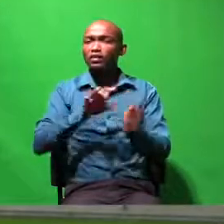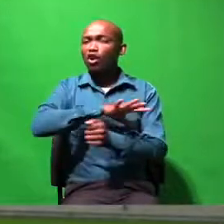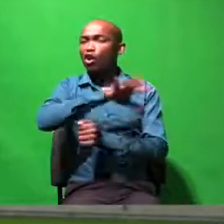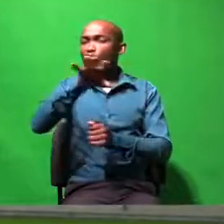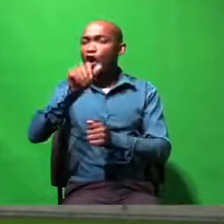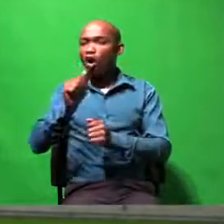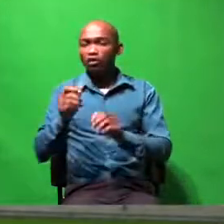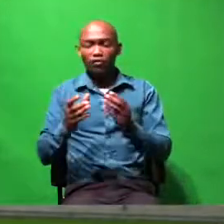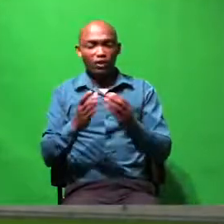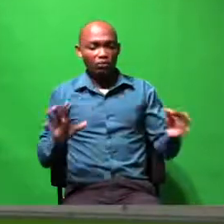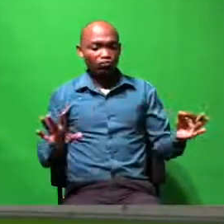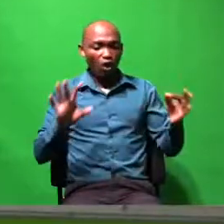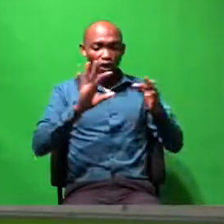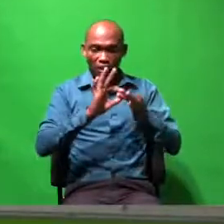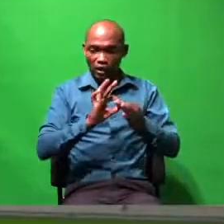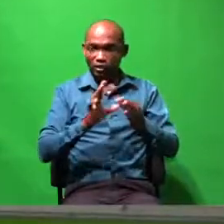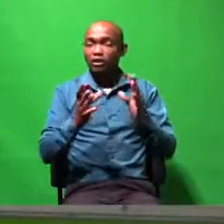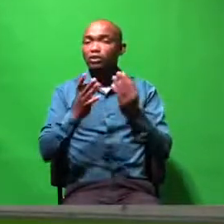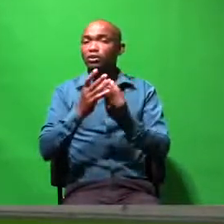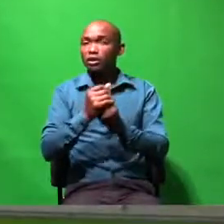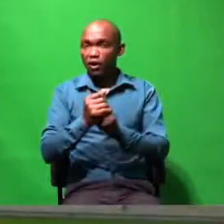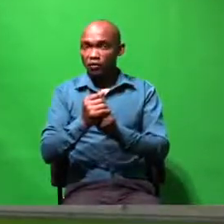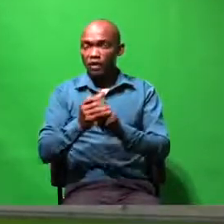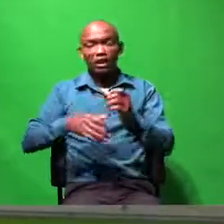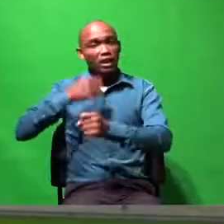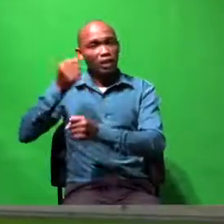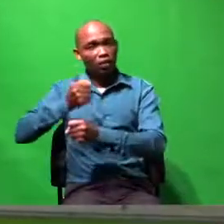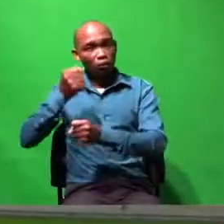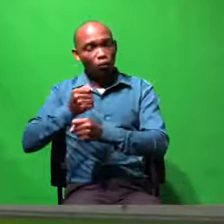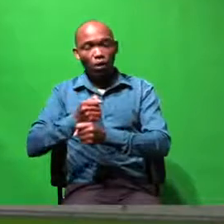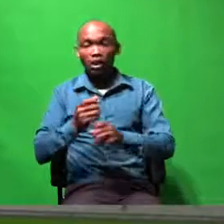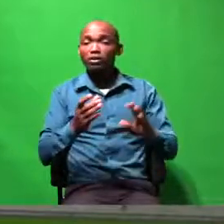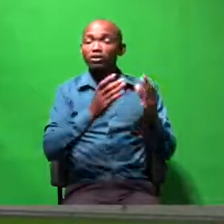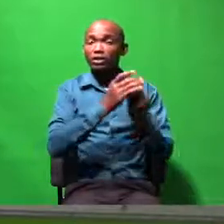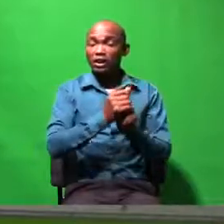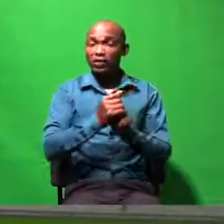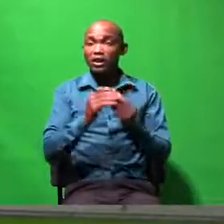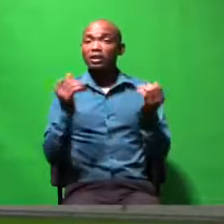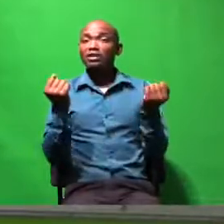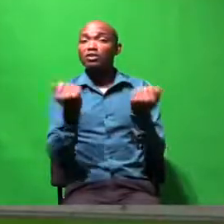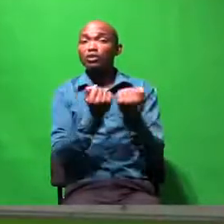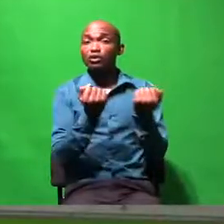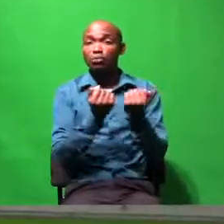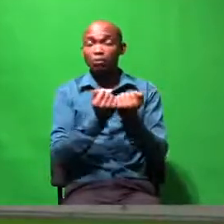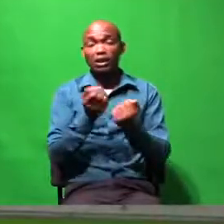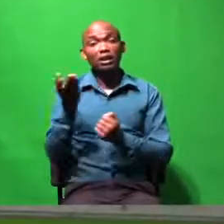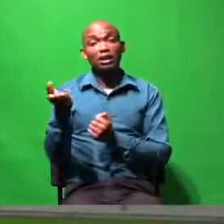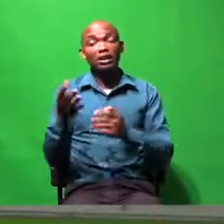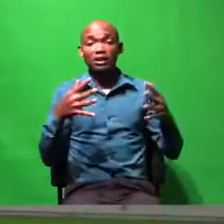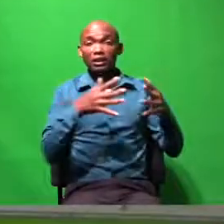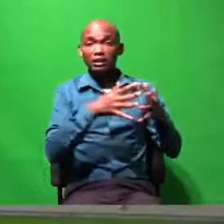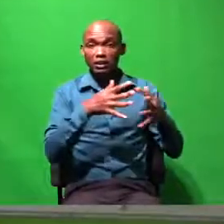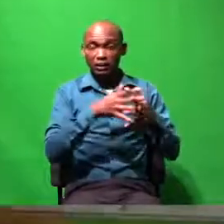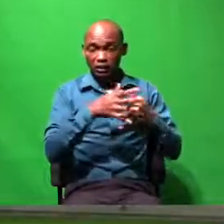are organized together and they work together so as to make a system.